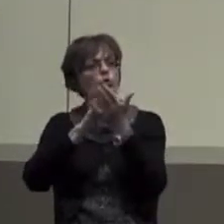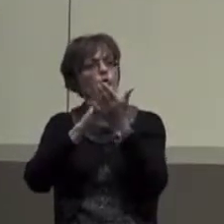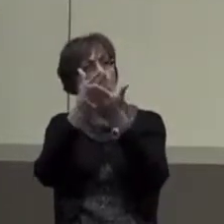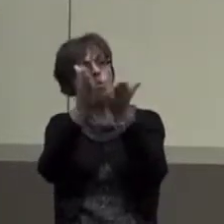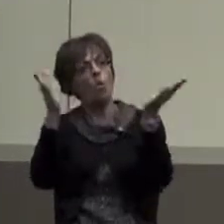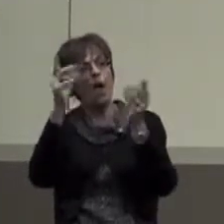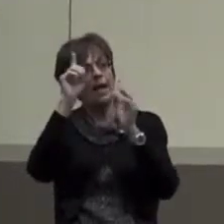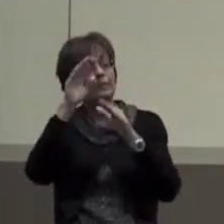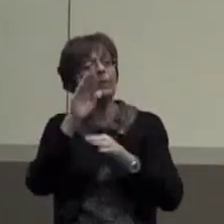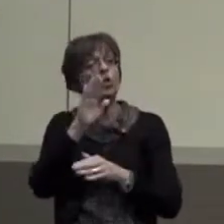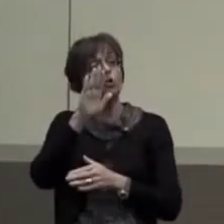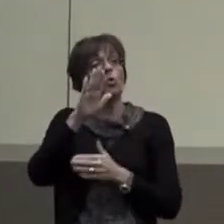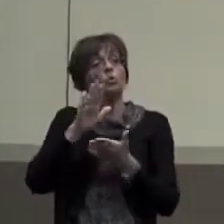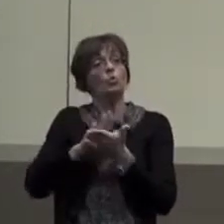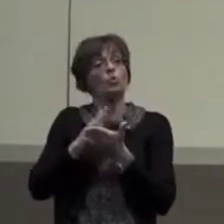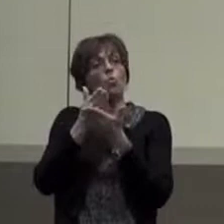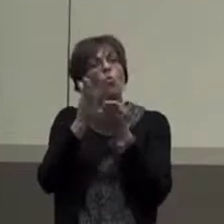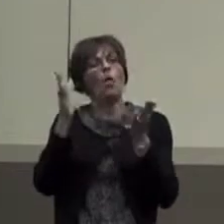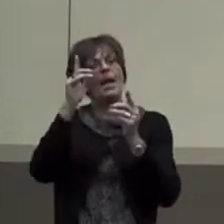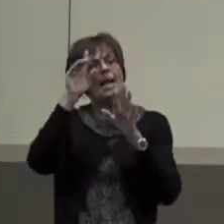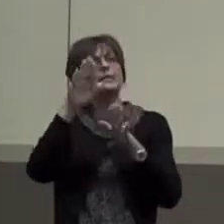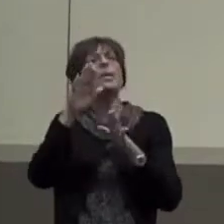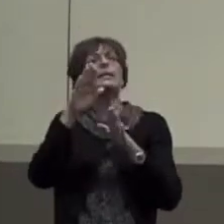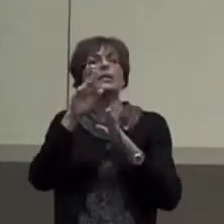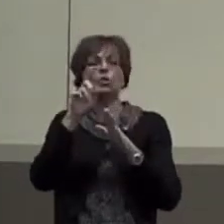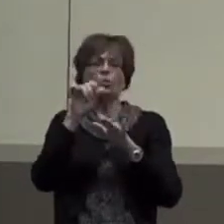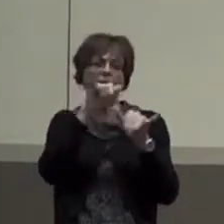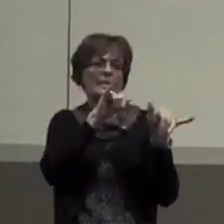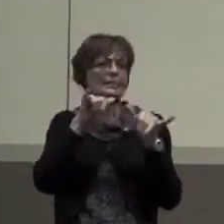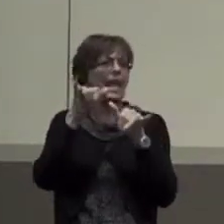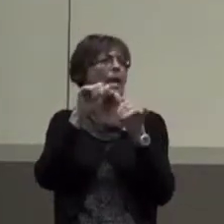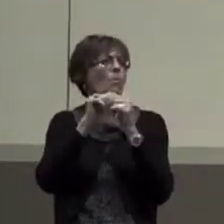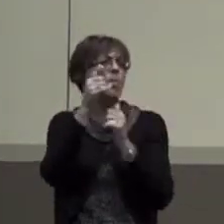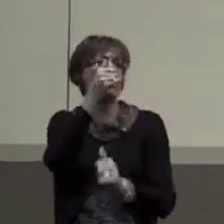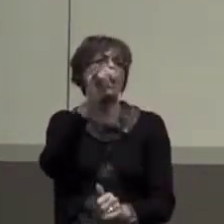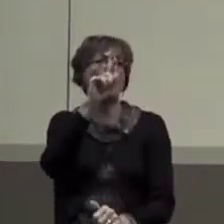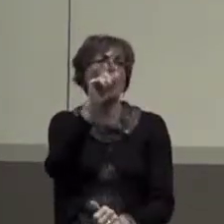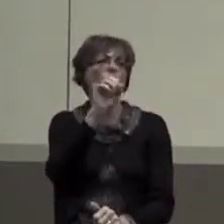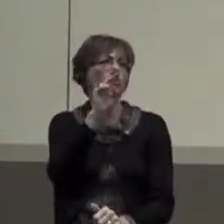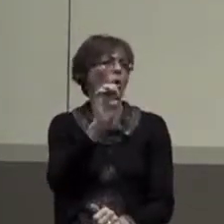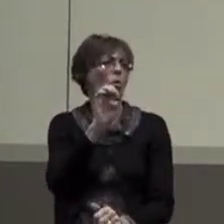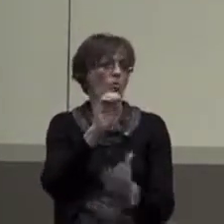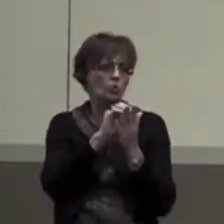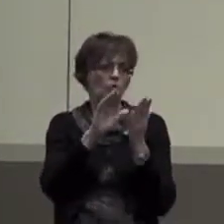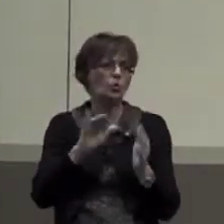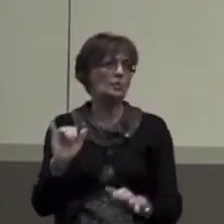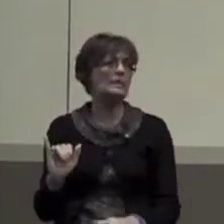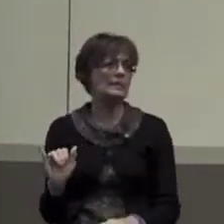school-wide expectations are, it should still be the same thing with the yellow zone students.